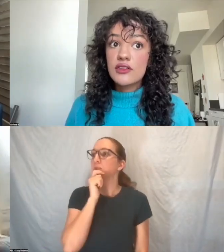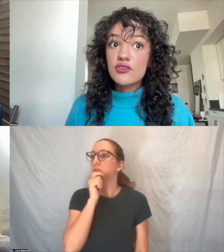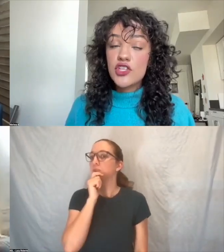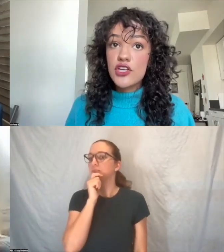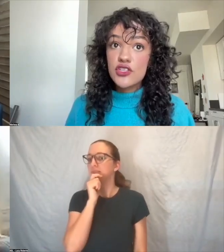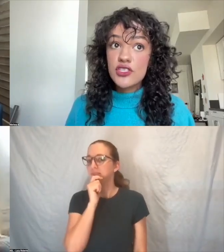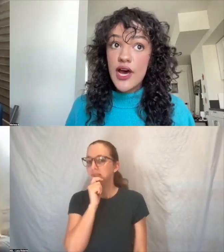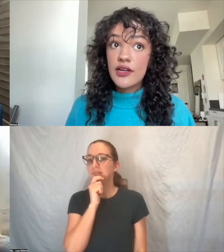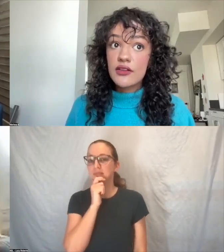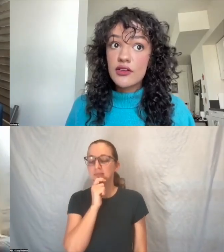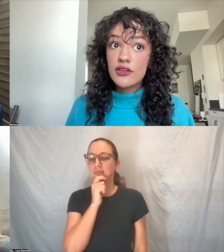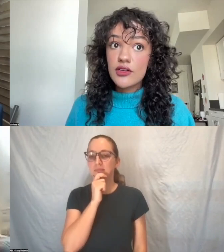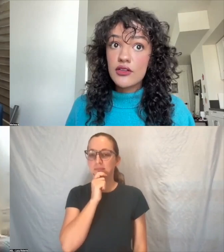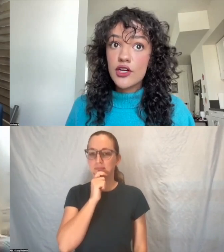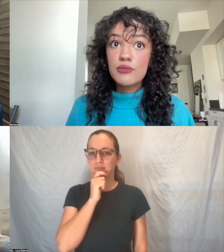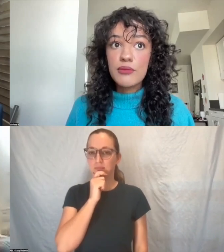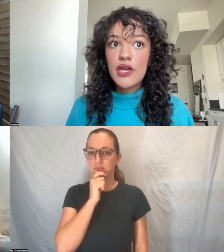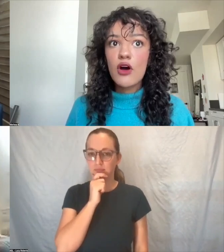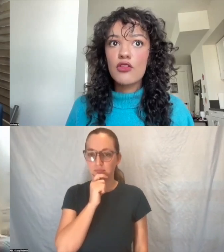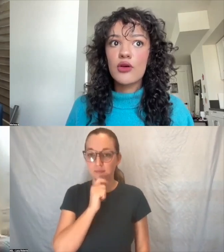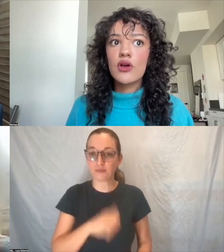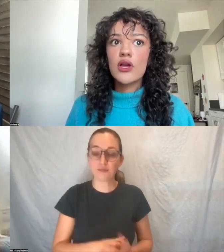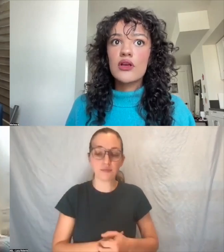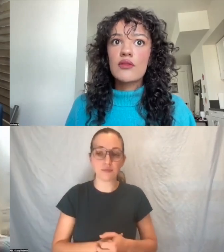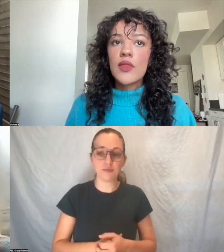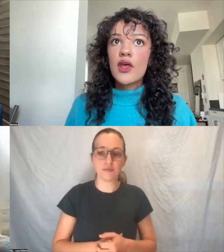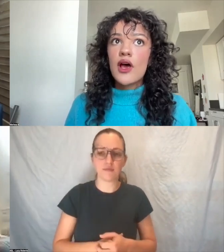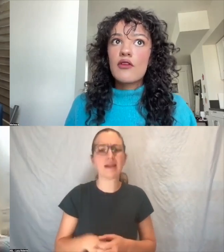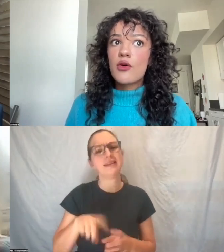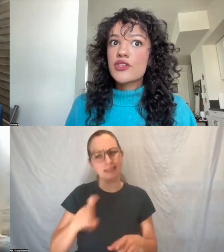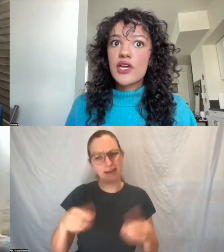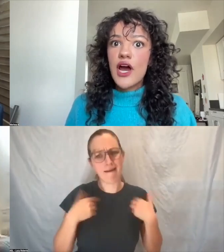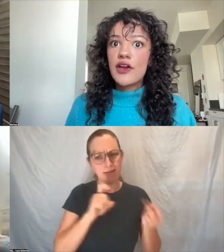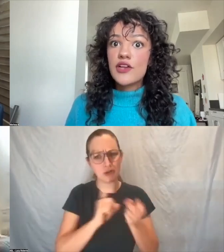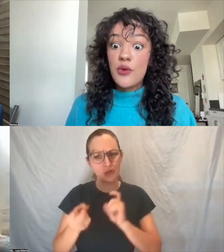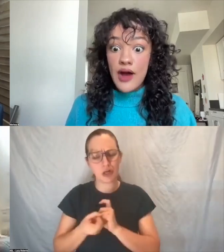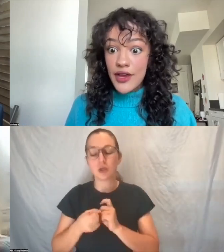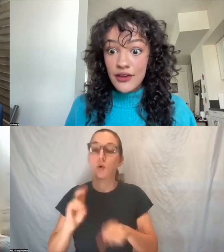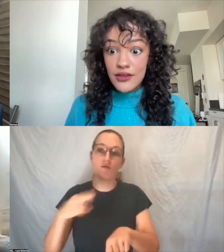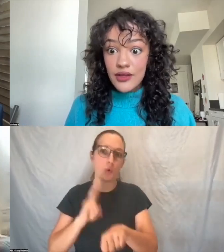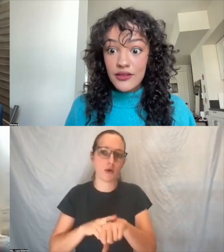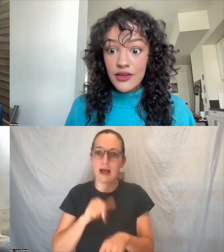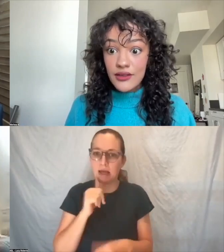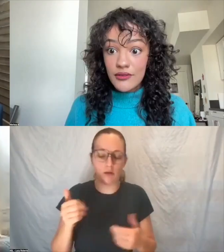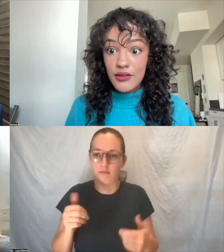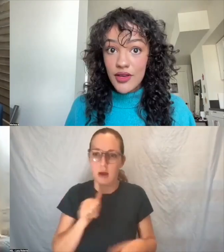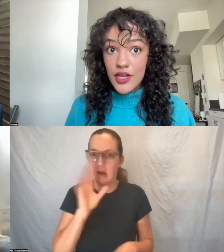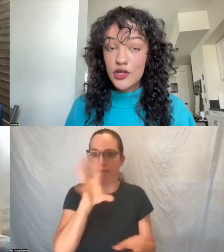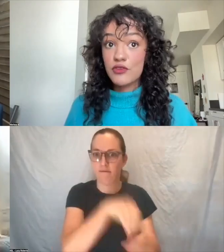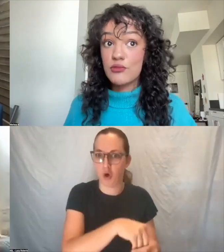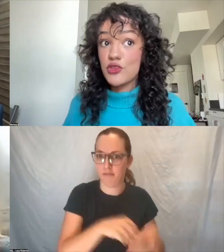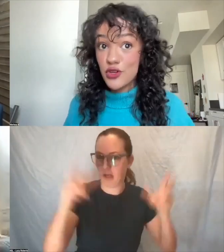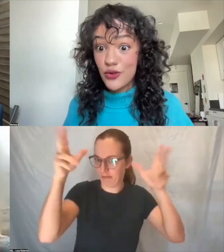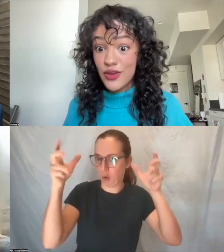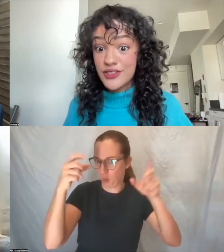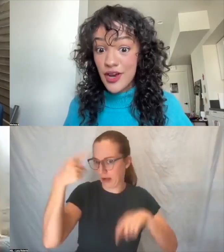is changes that could be made, although of course like I don't have a hand in anything in terms